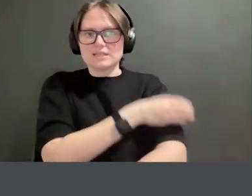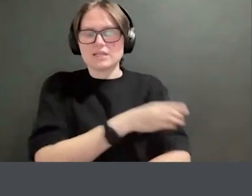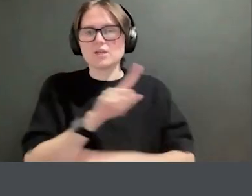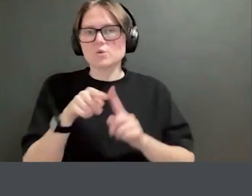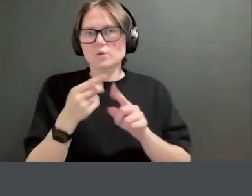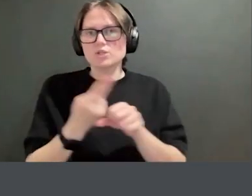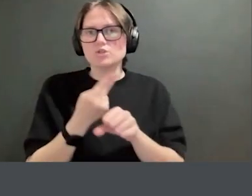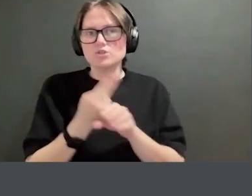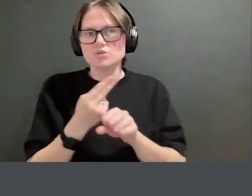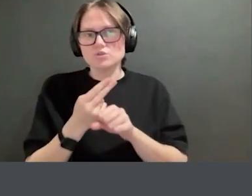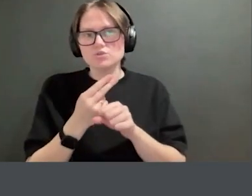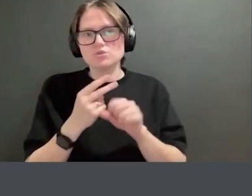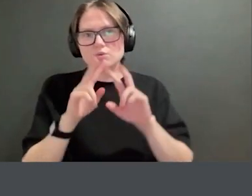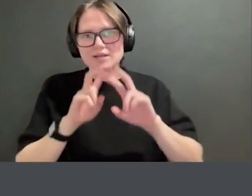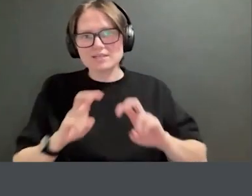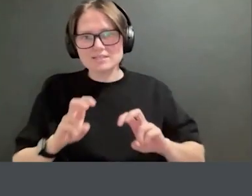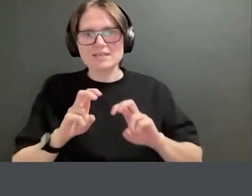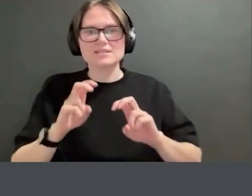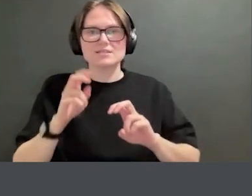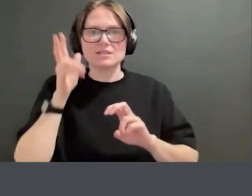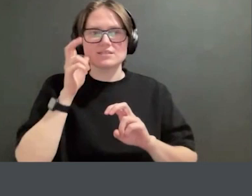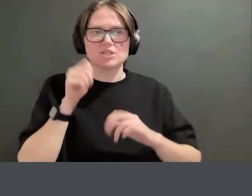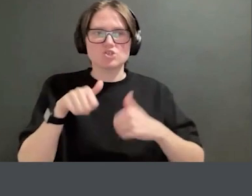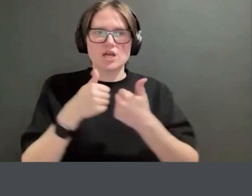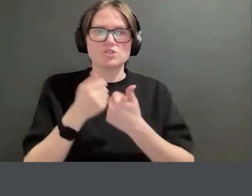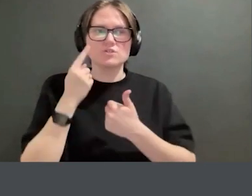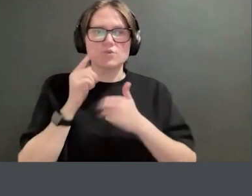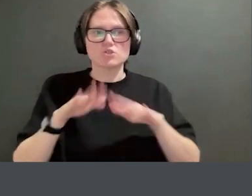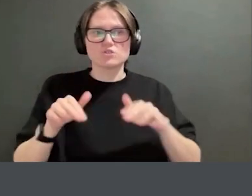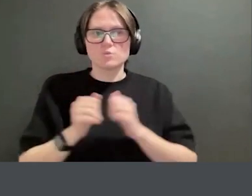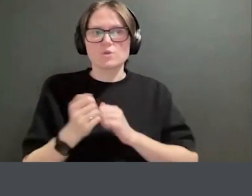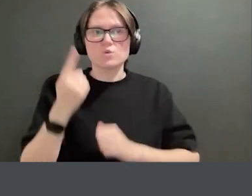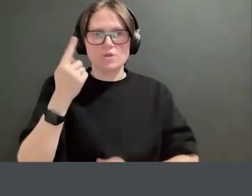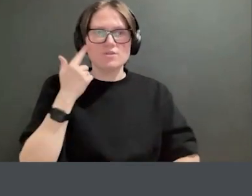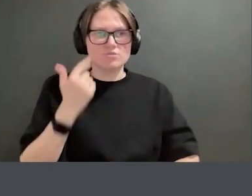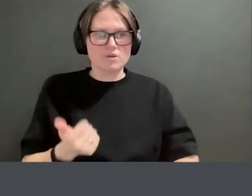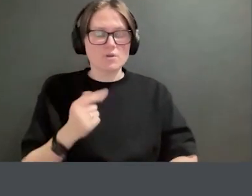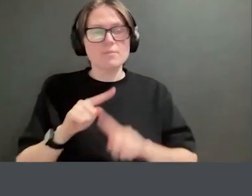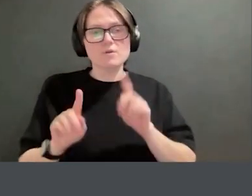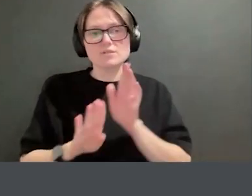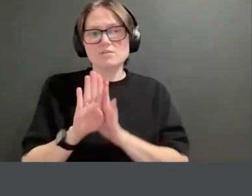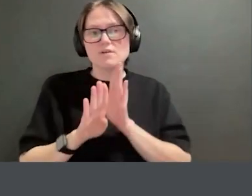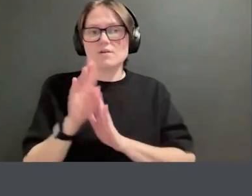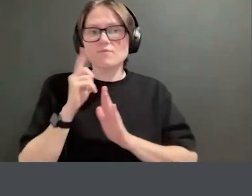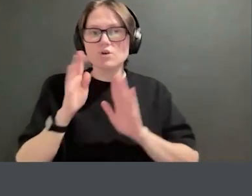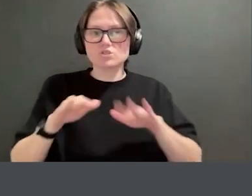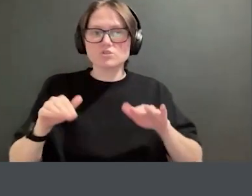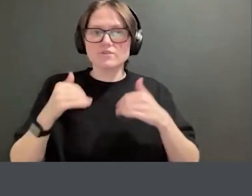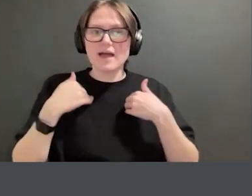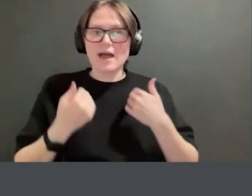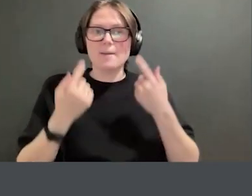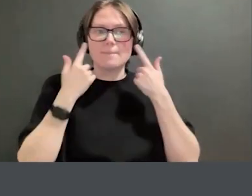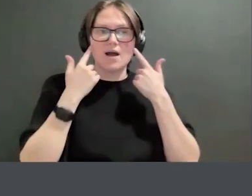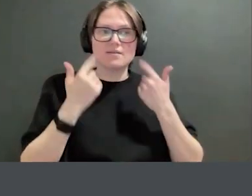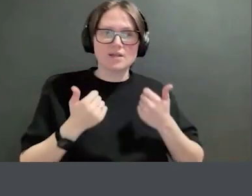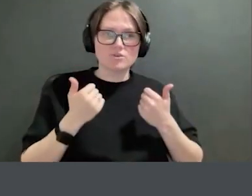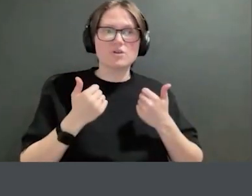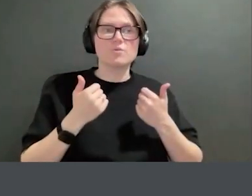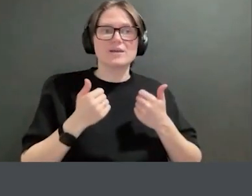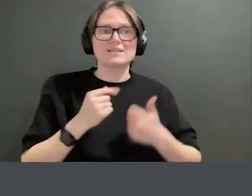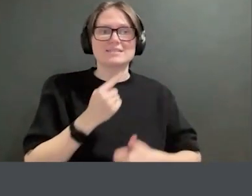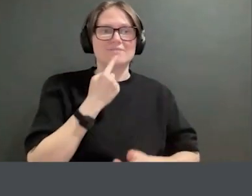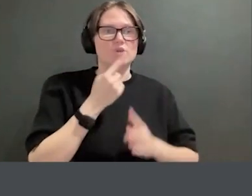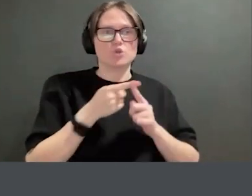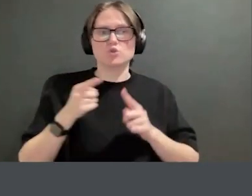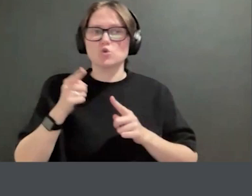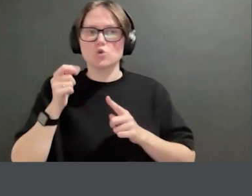assess listening challenges for children with unilateral hearing loss. But it was developed with children who had bilateral to severe to profound hearing